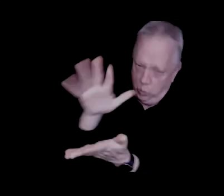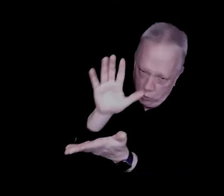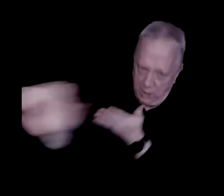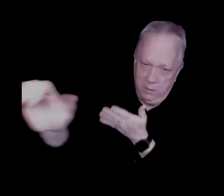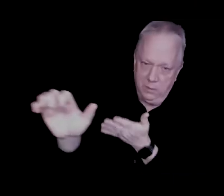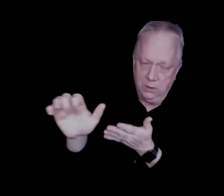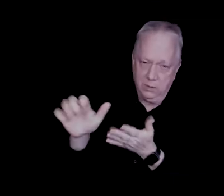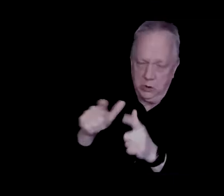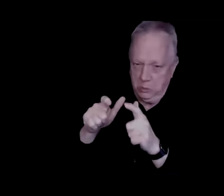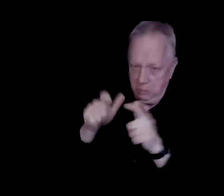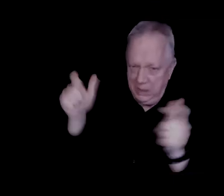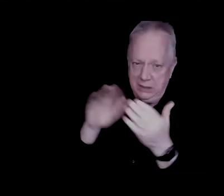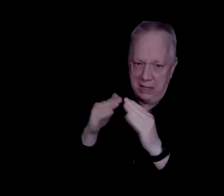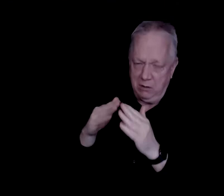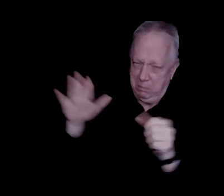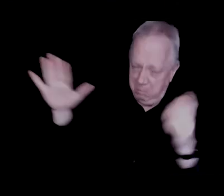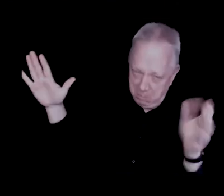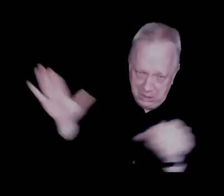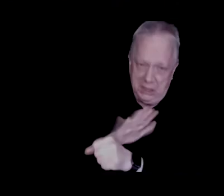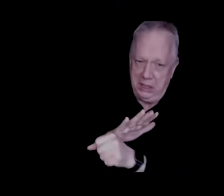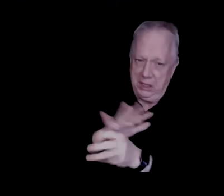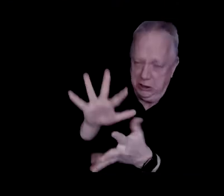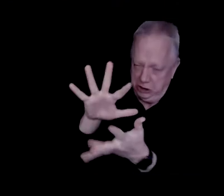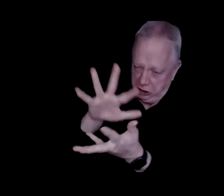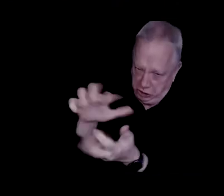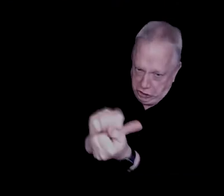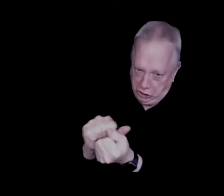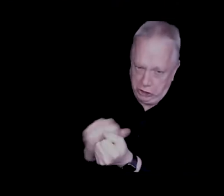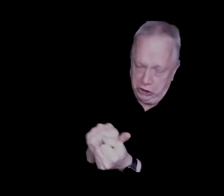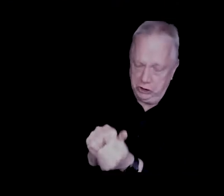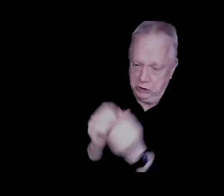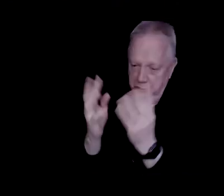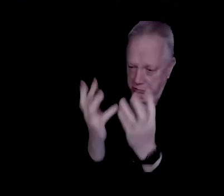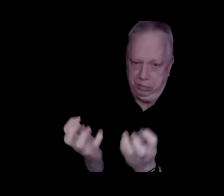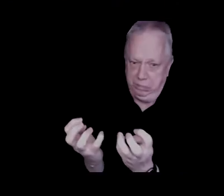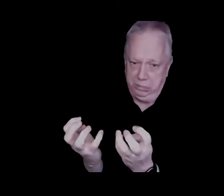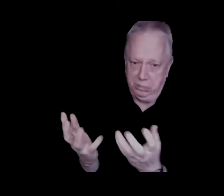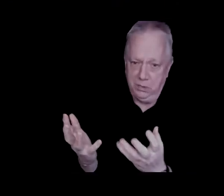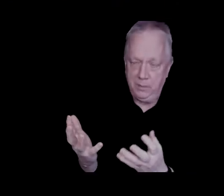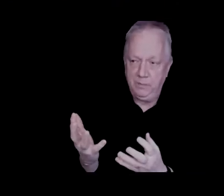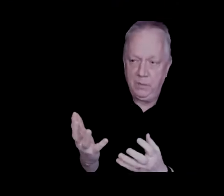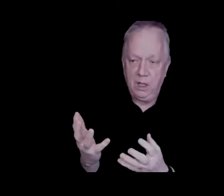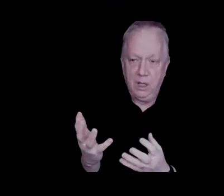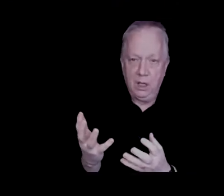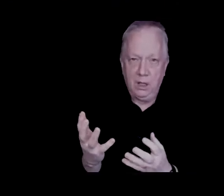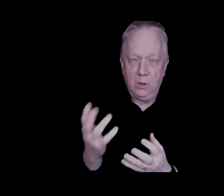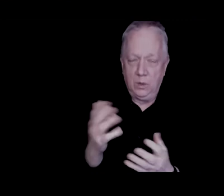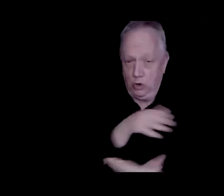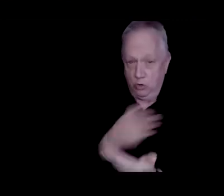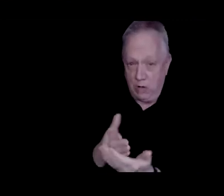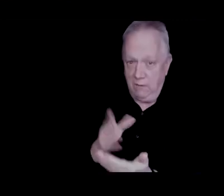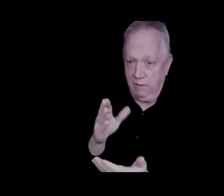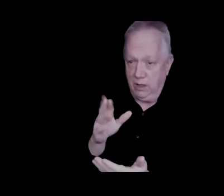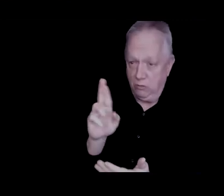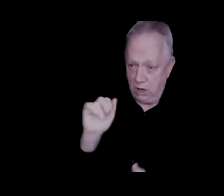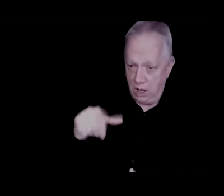so big town completely break down in ruins, you see. So it's when you arrive in Raqqa,